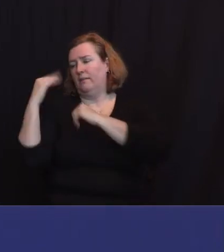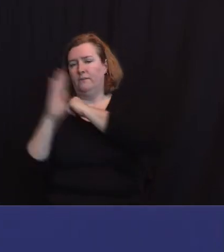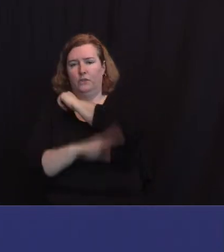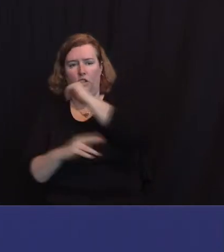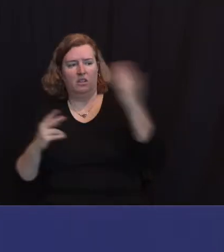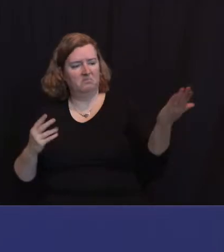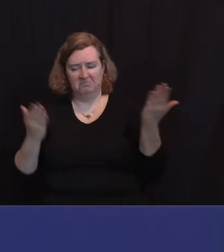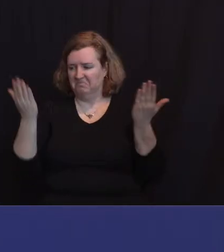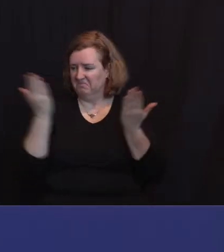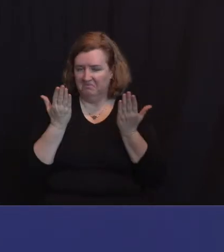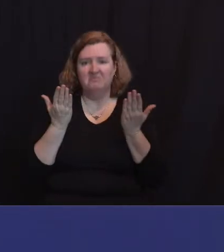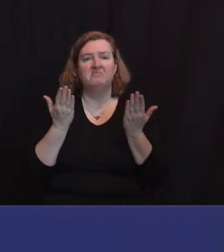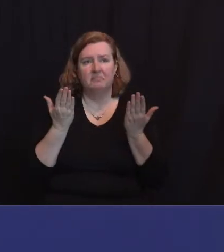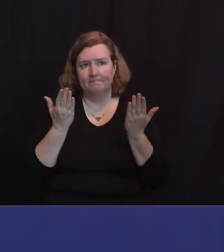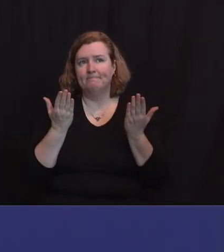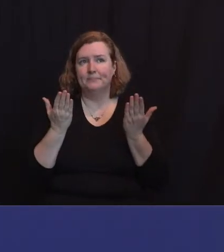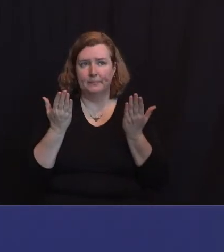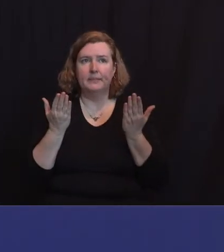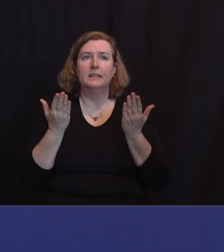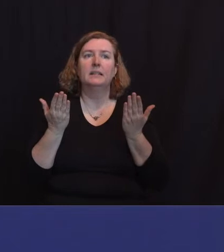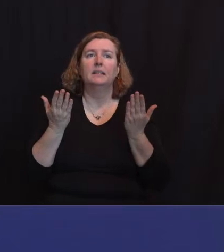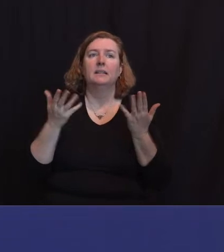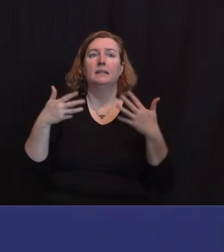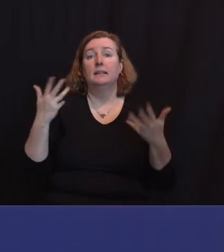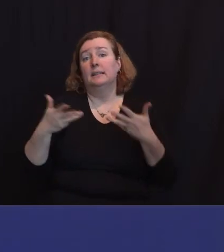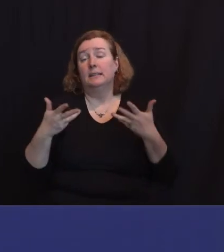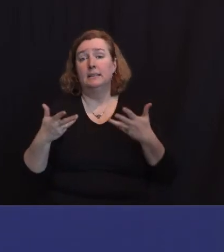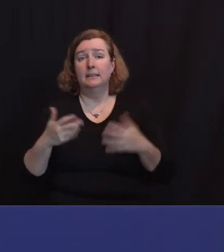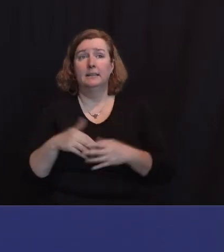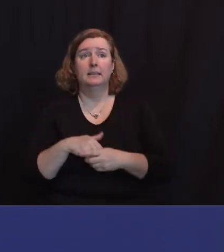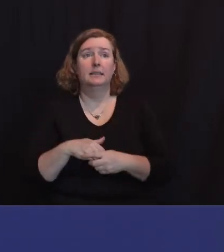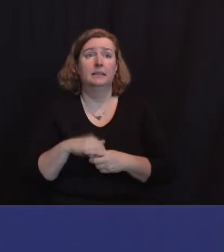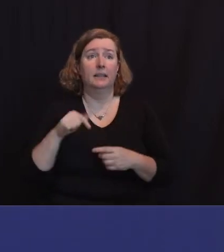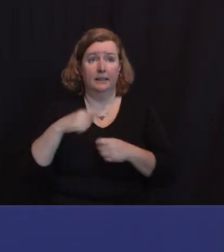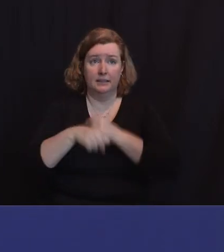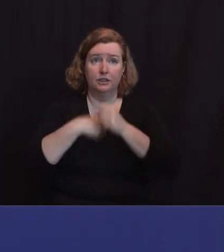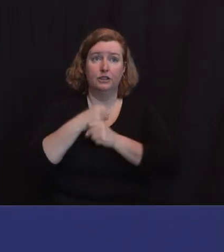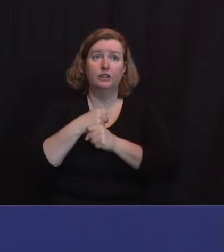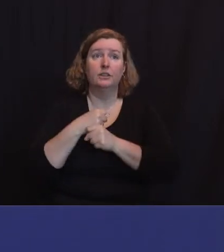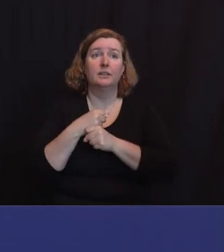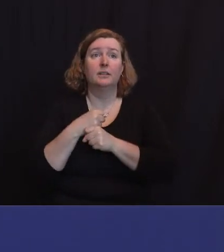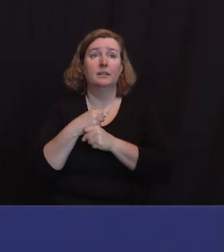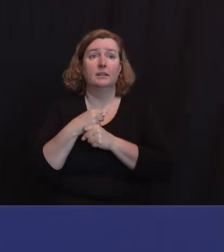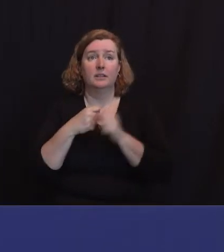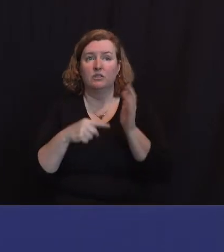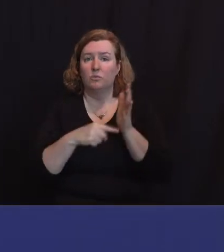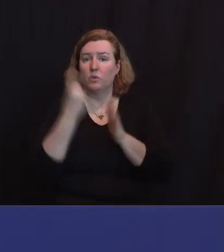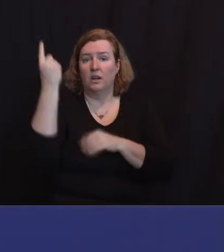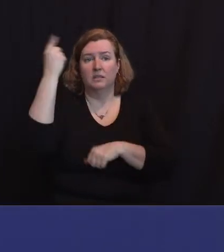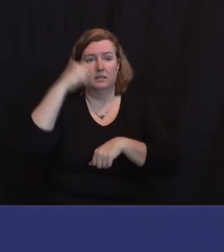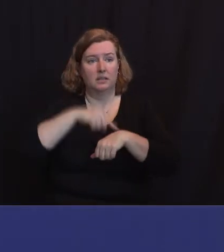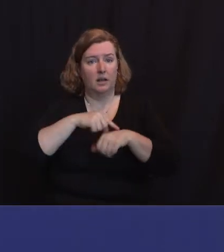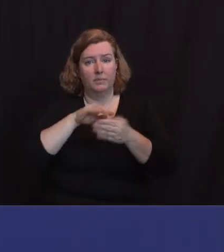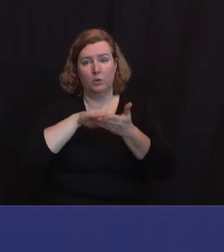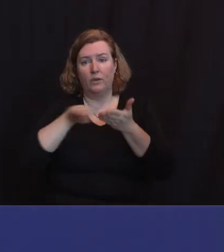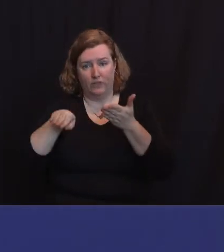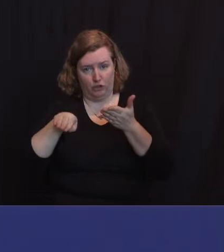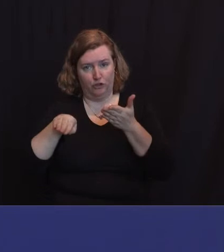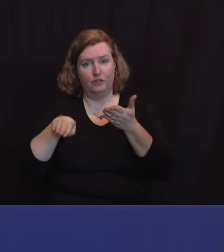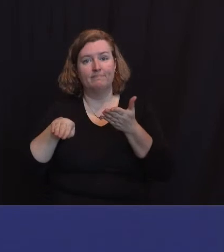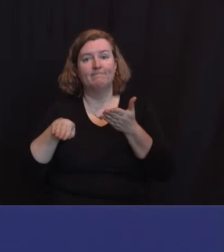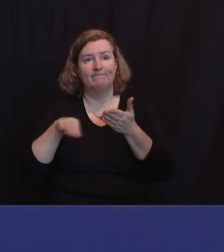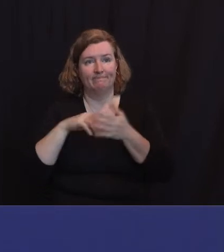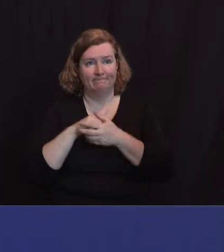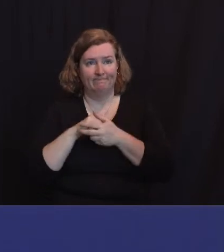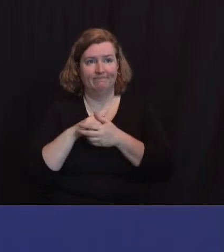that we'll be able to put aside on the shelf at least this year. This is a one-time waiver, as I understand it. So at least for the